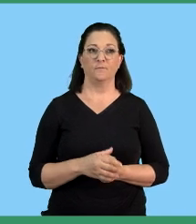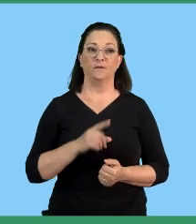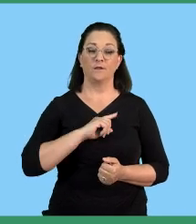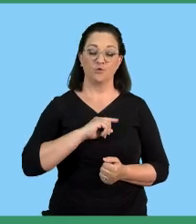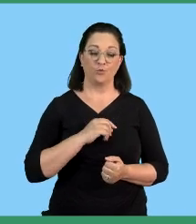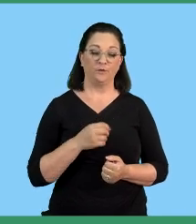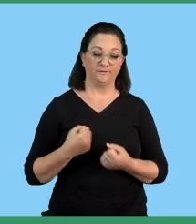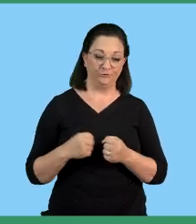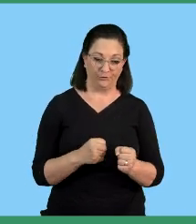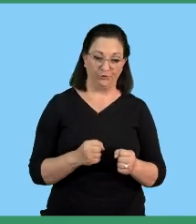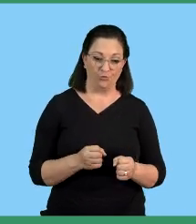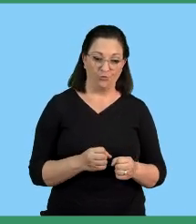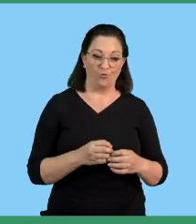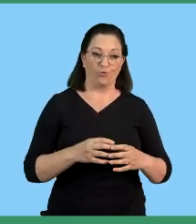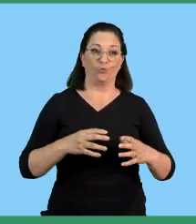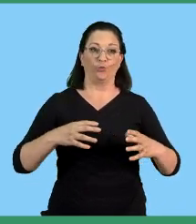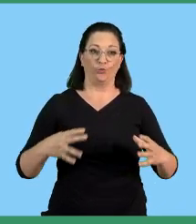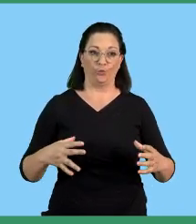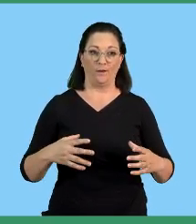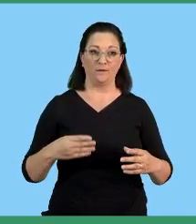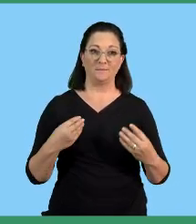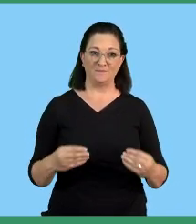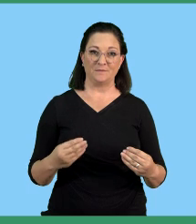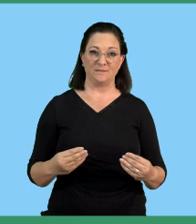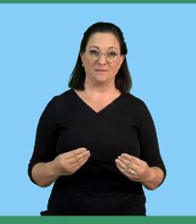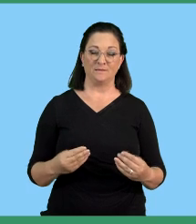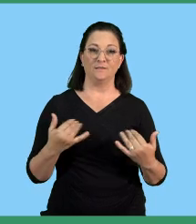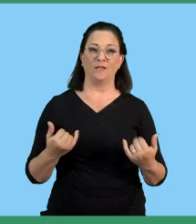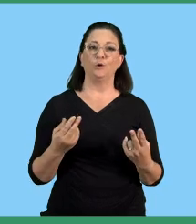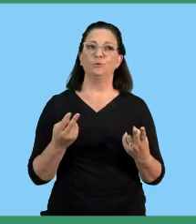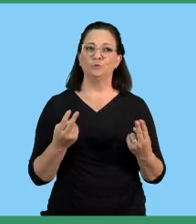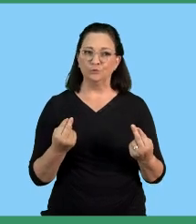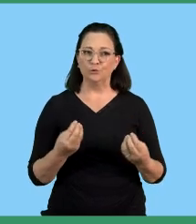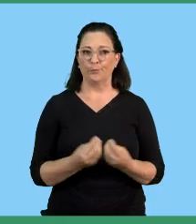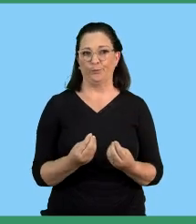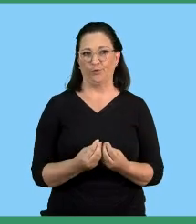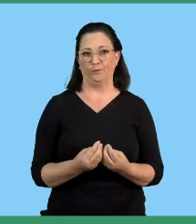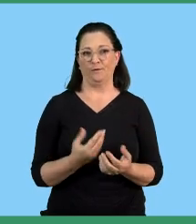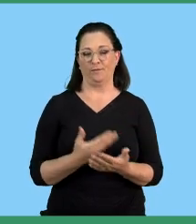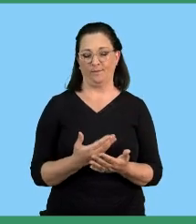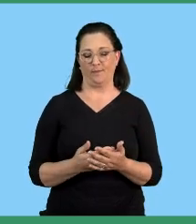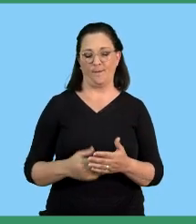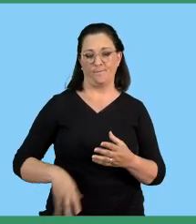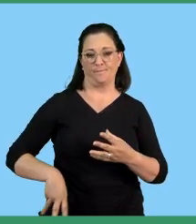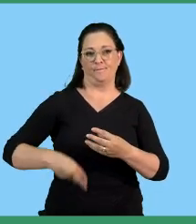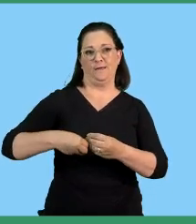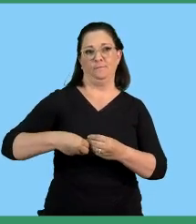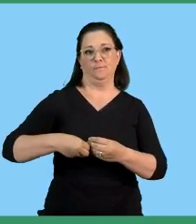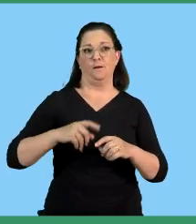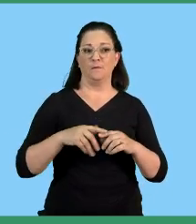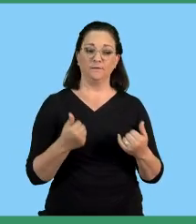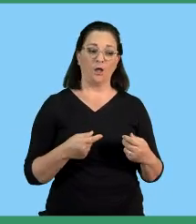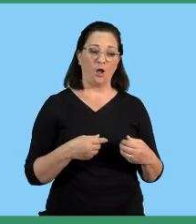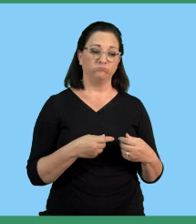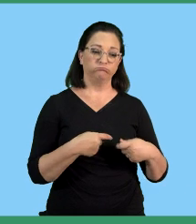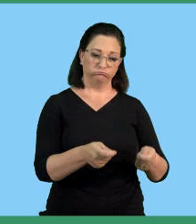Right, it is a growth strategy where the businesses aims to introduce new products, just as mentioned, into